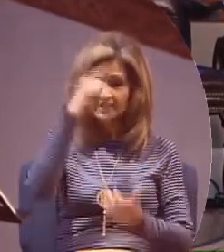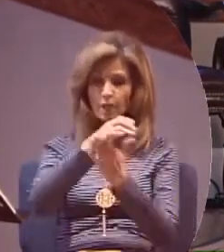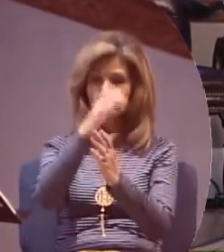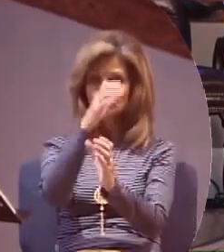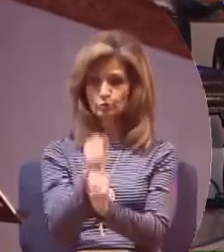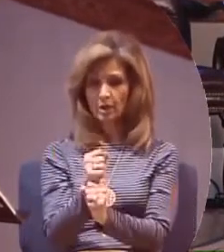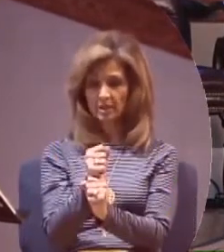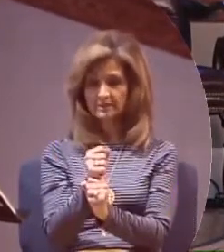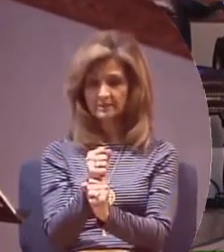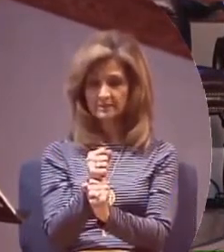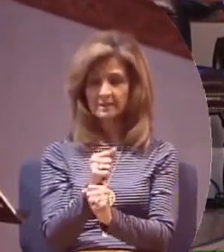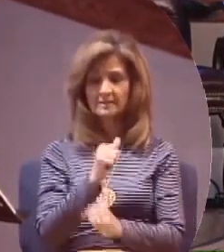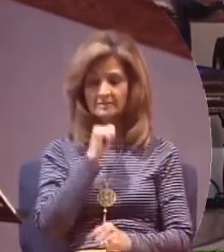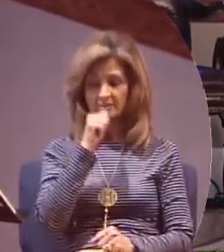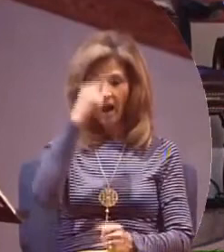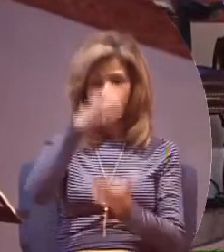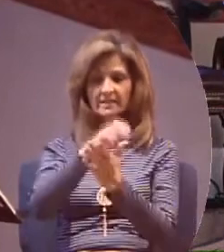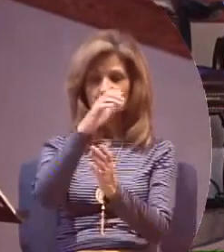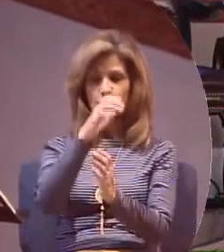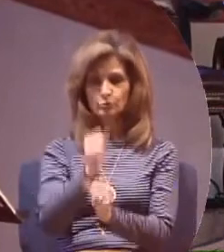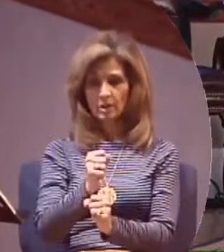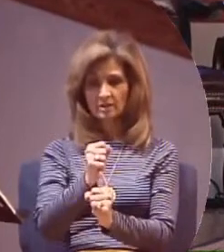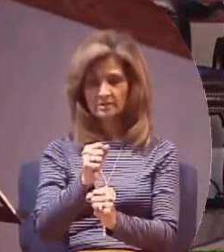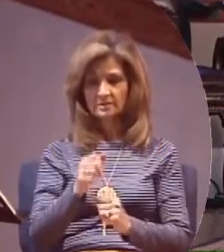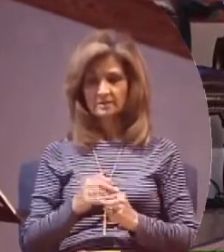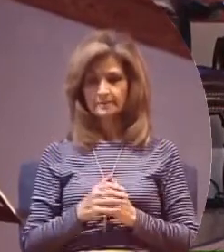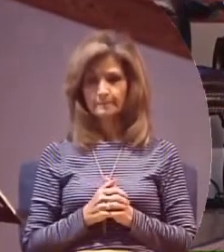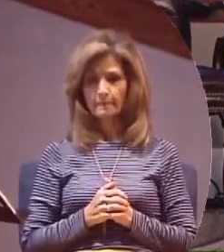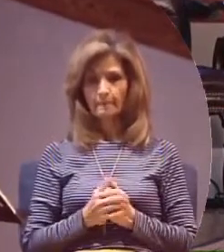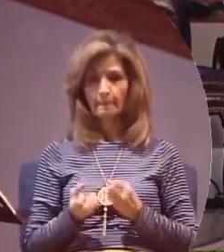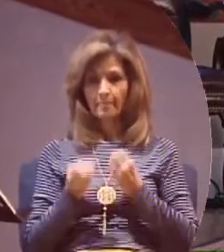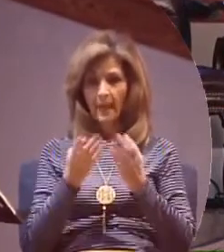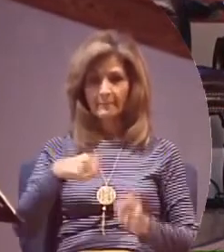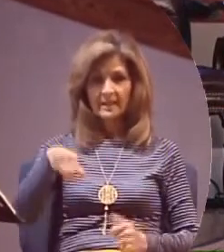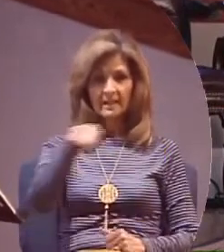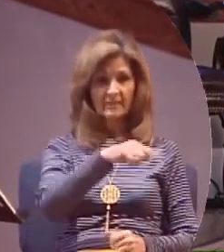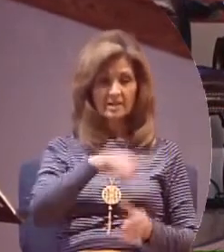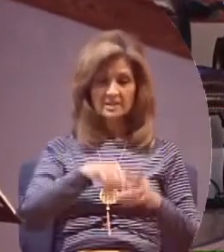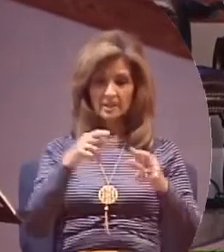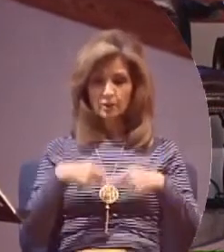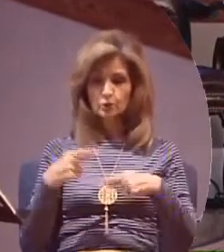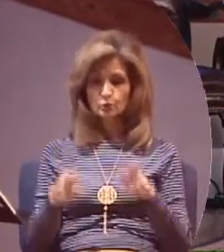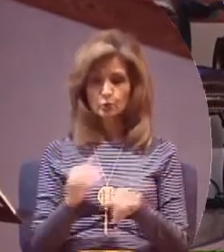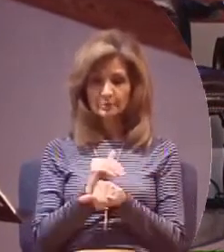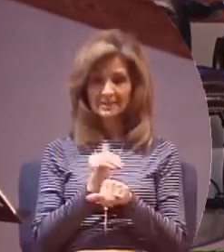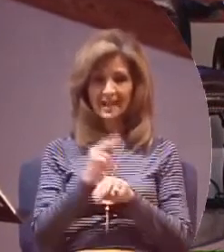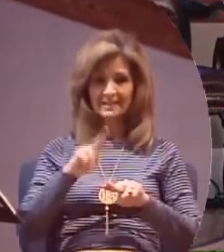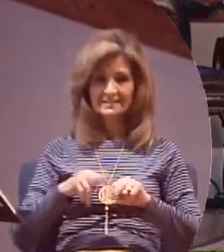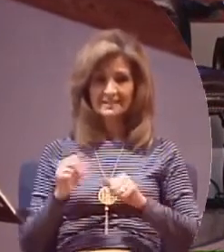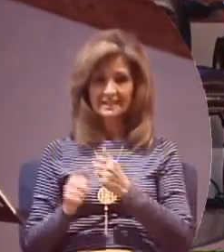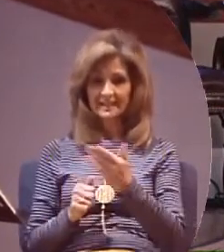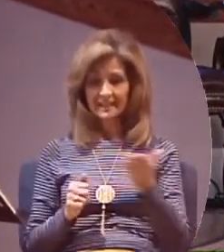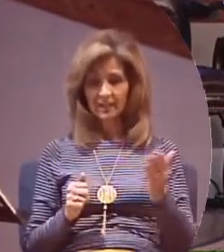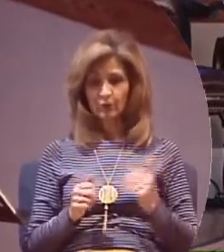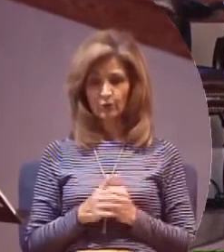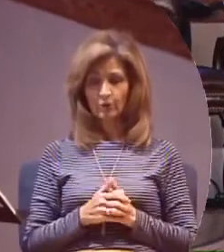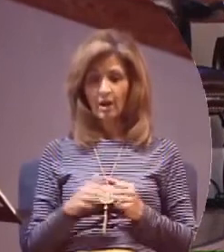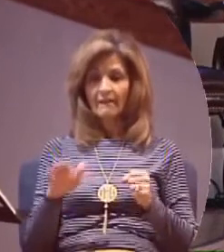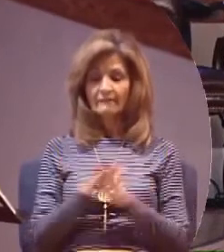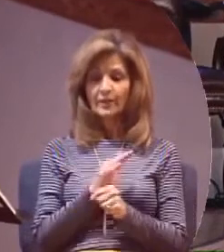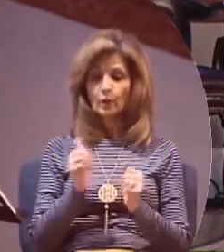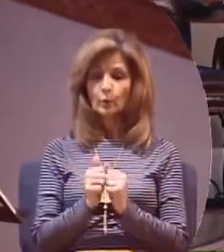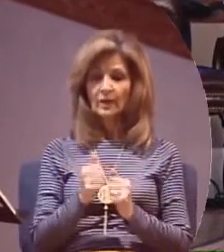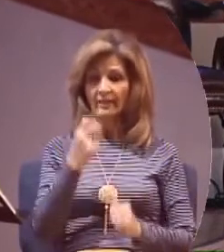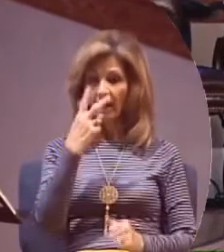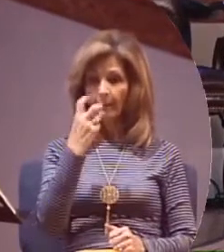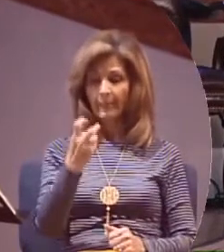is a lack of belief. How many of us in this room tonight are sitting in this room and we're filled with unbelief?